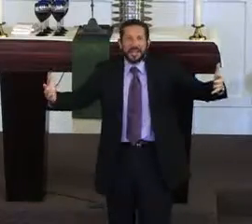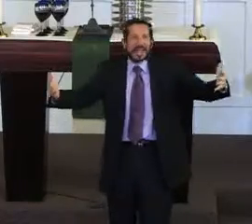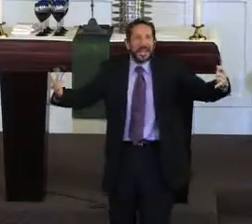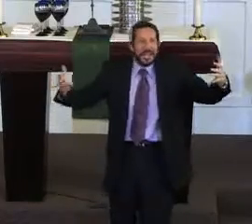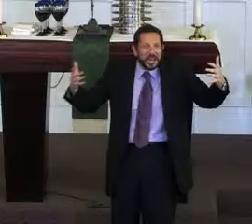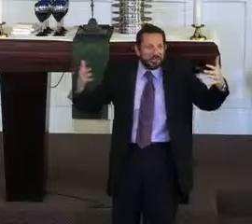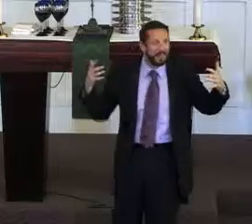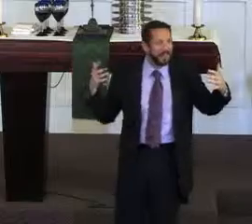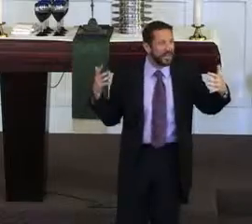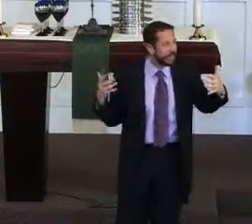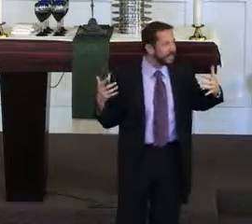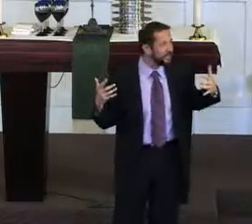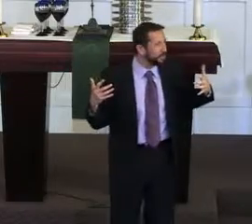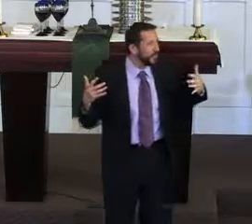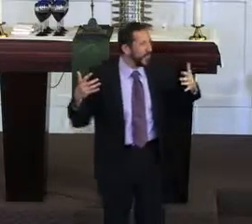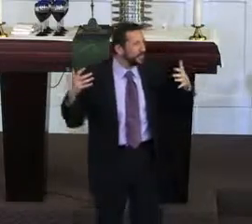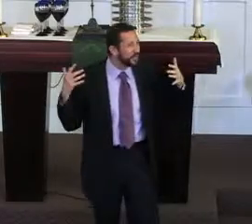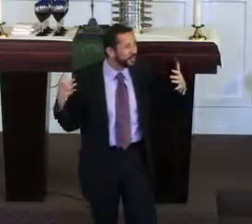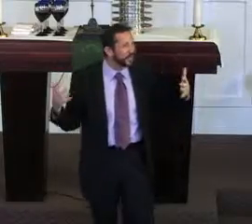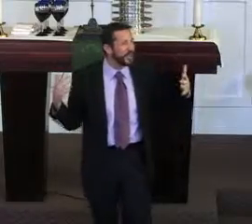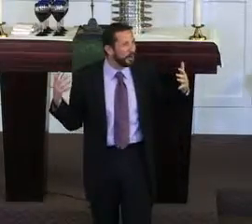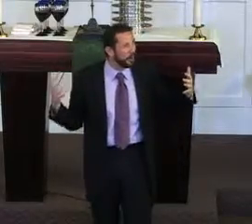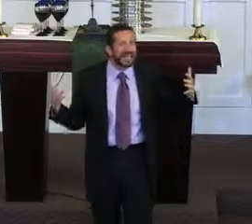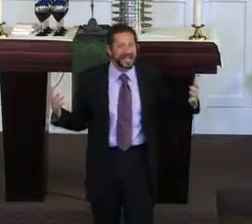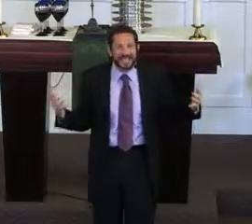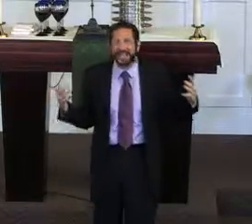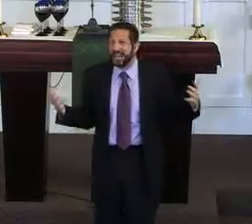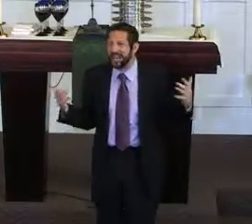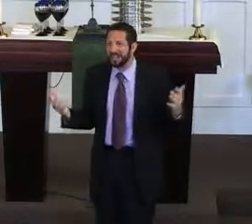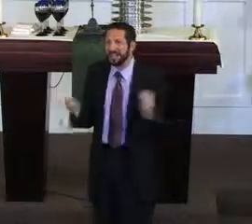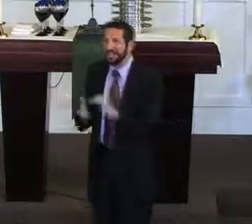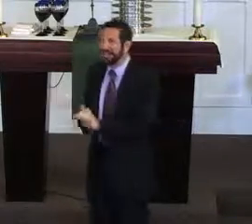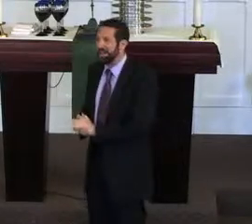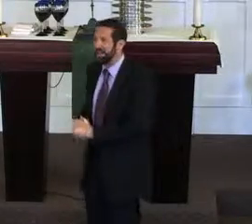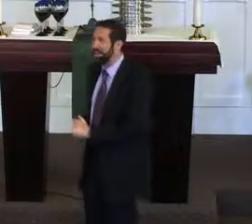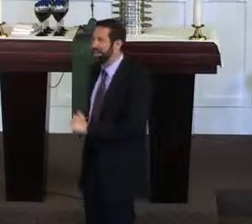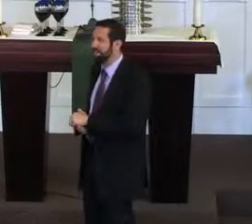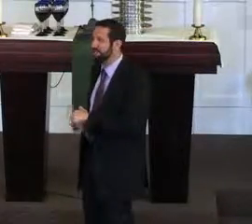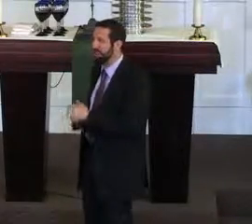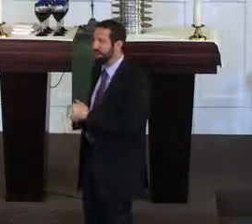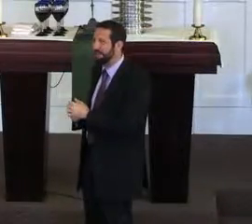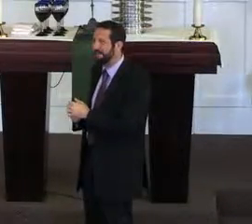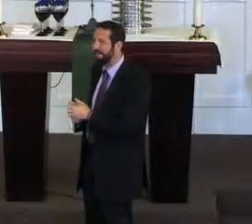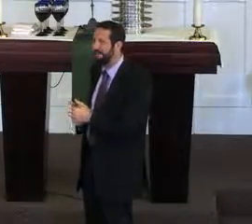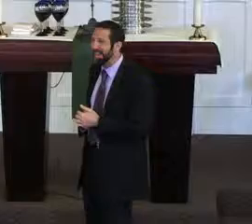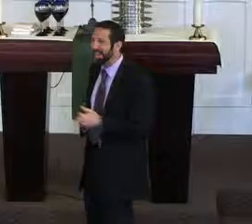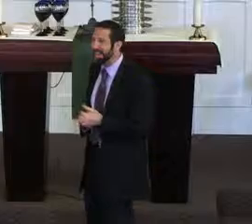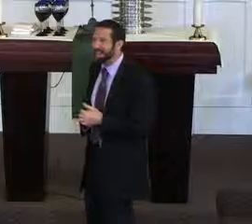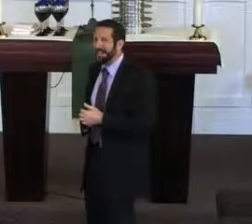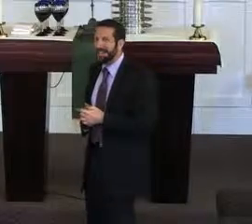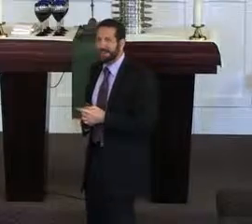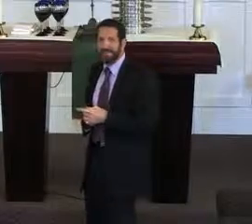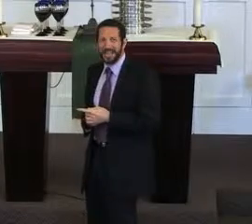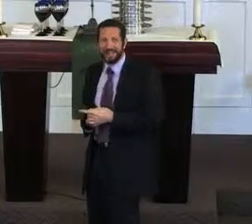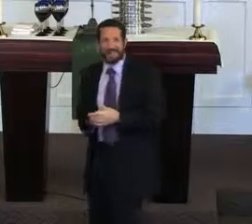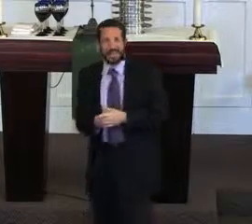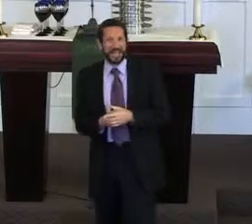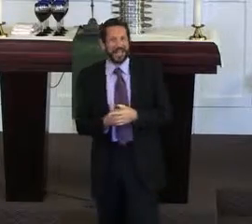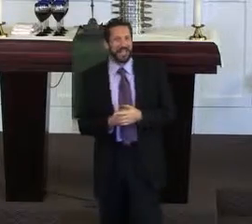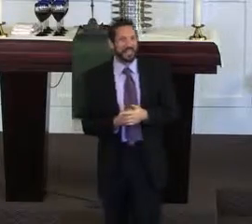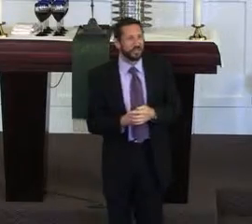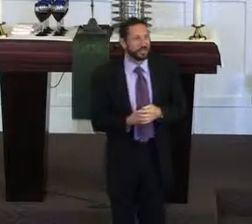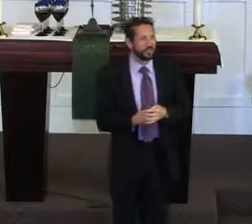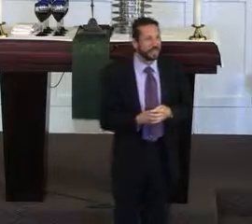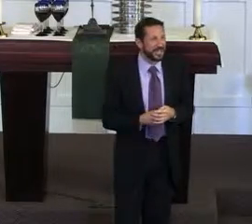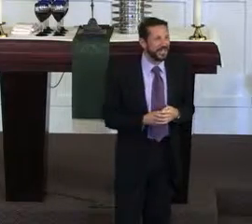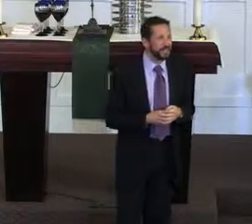way, a little bit of that comes this way, and so it is a blessing and just a joy. Let's come together